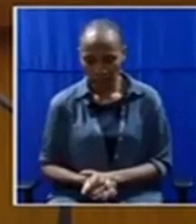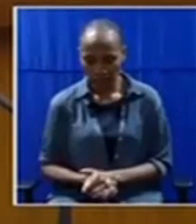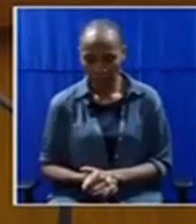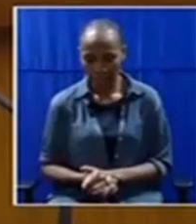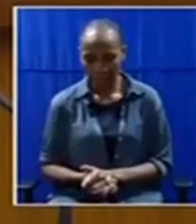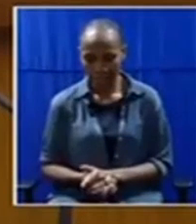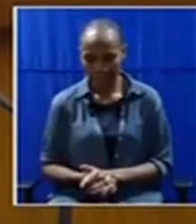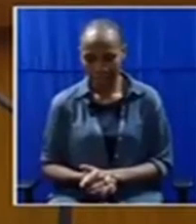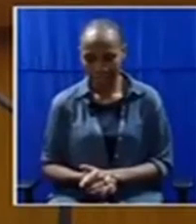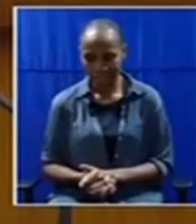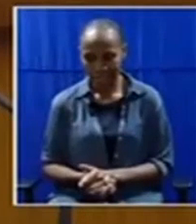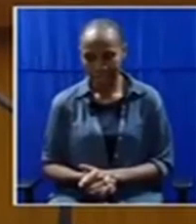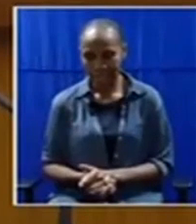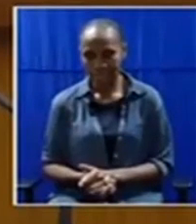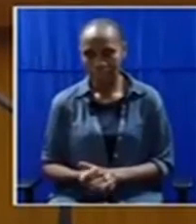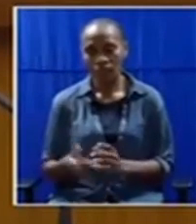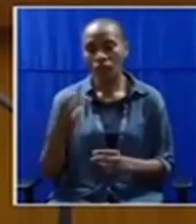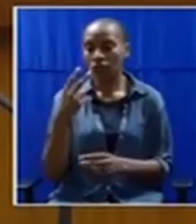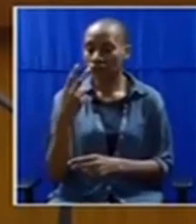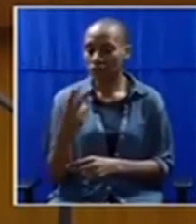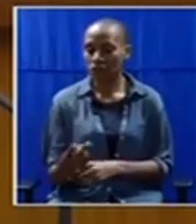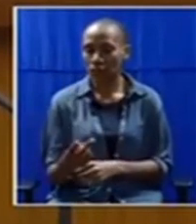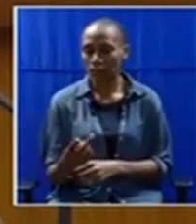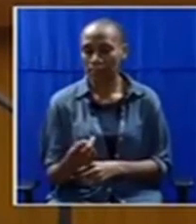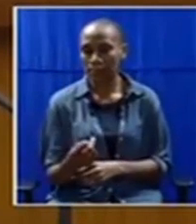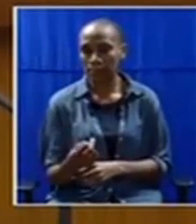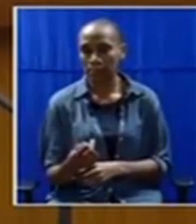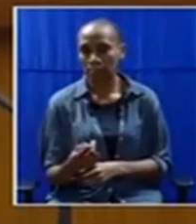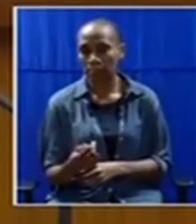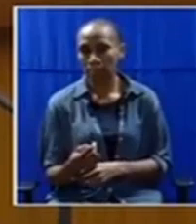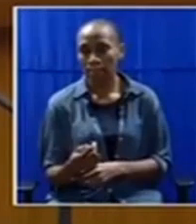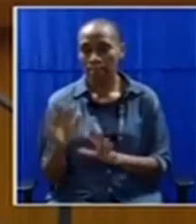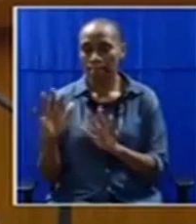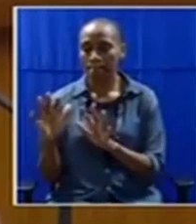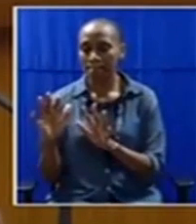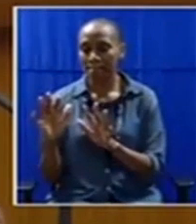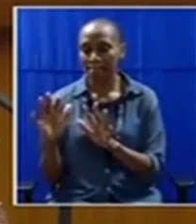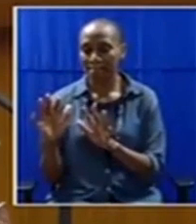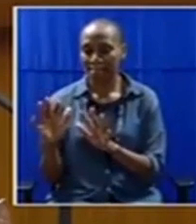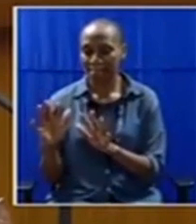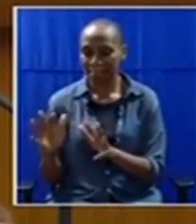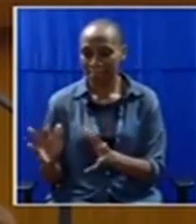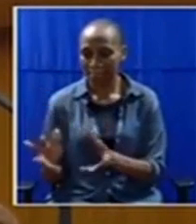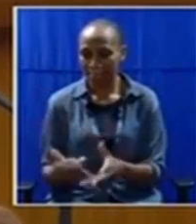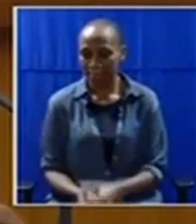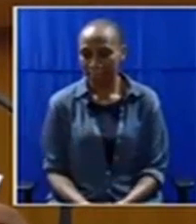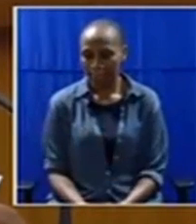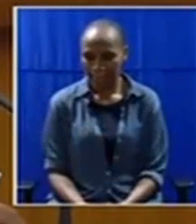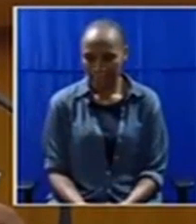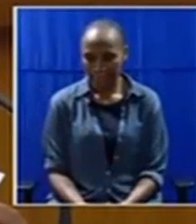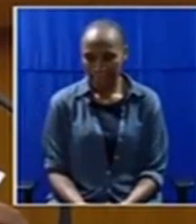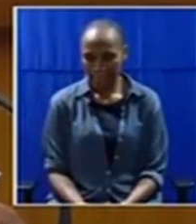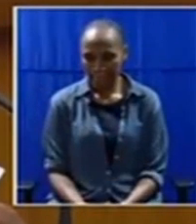futhi sibonile singilendlu yesishamthetho somlomo siye sakwenda ukuthi futhi sibe